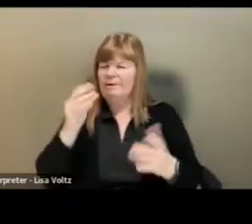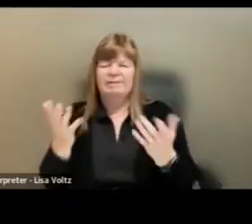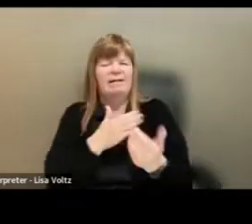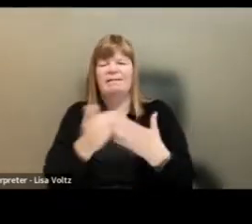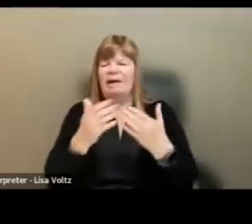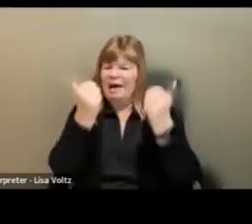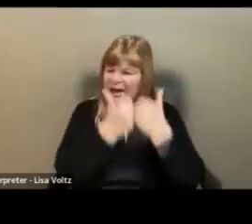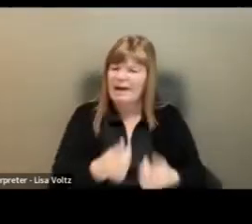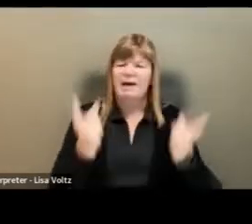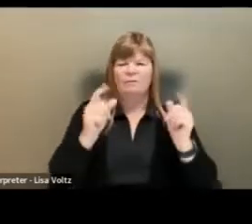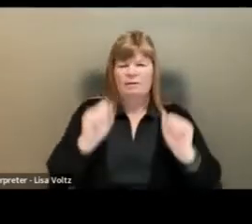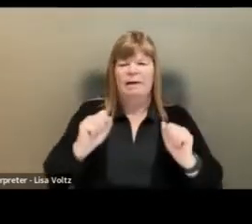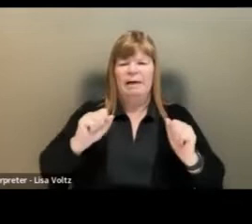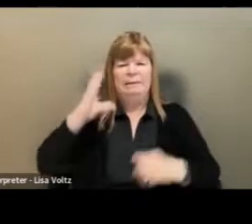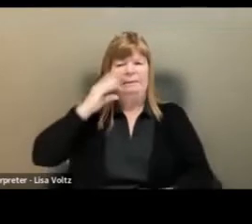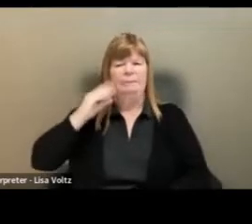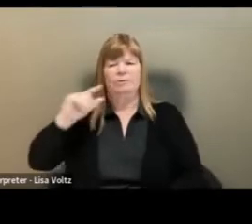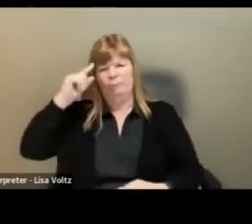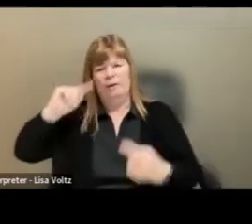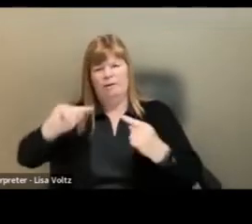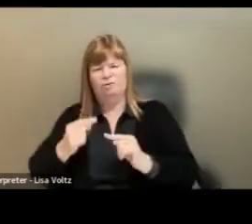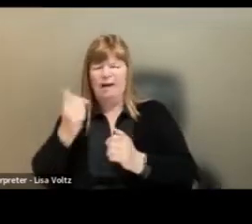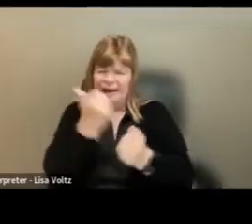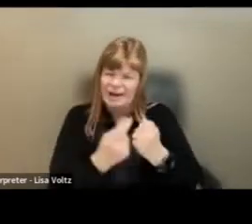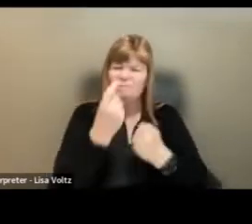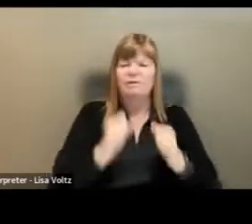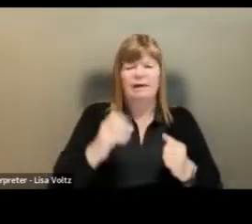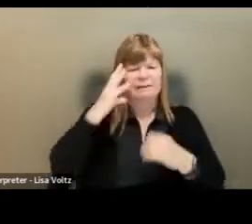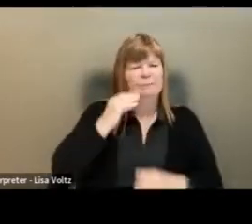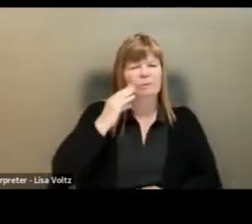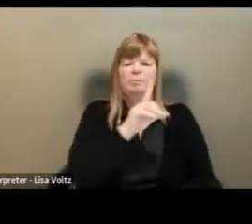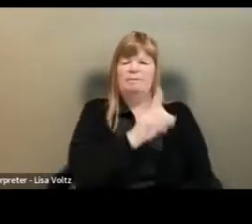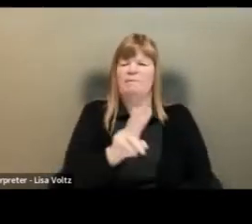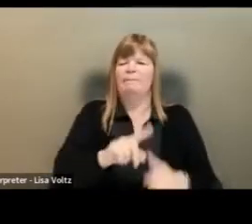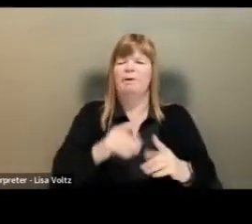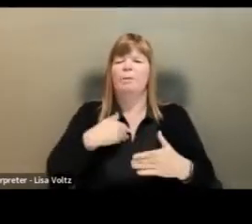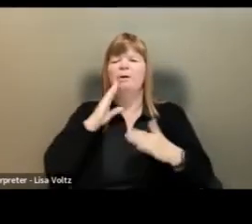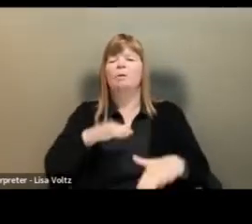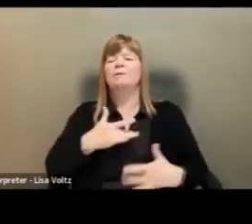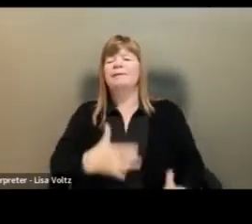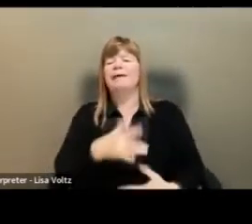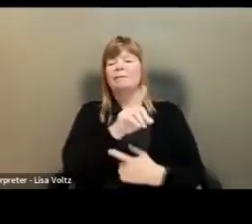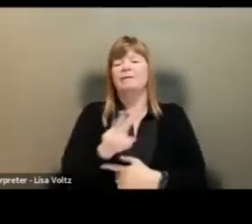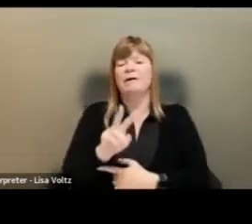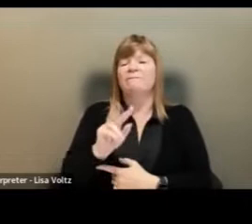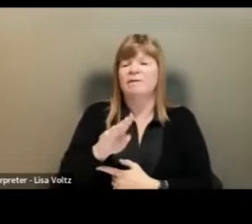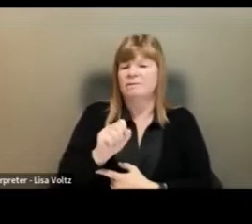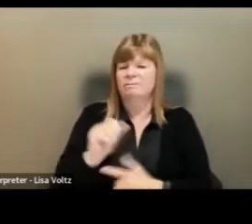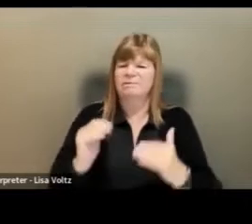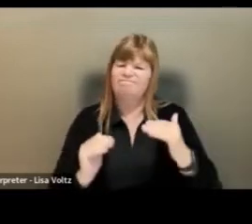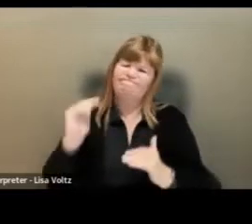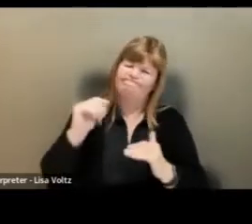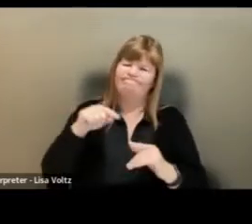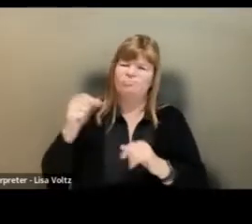can experience a brain injury. Everybody can absolutely experience domestic violence, but we know that domestic violence victims are disproportionately